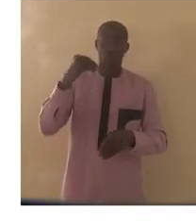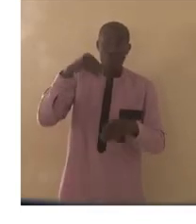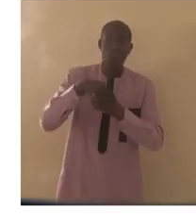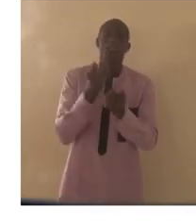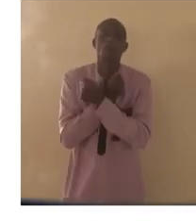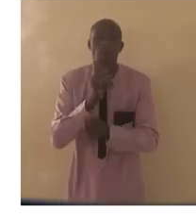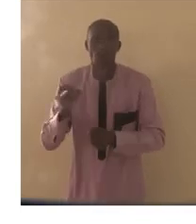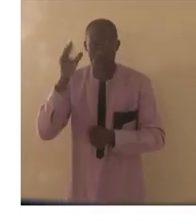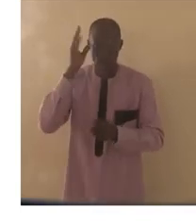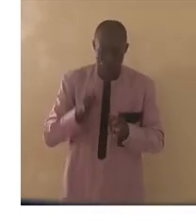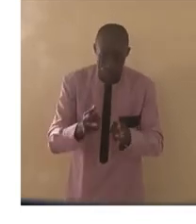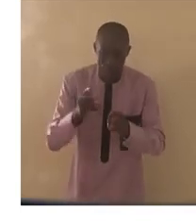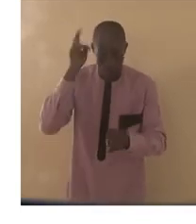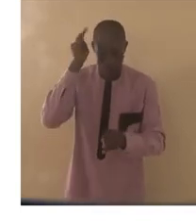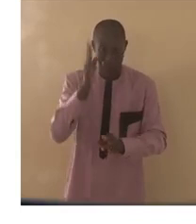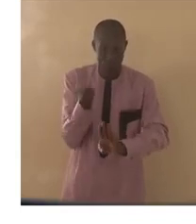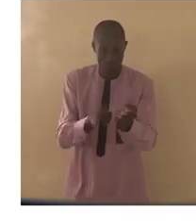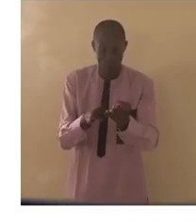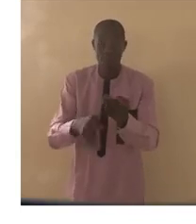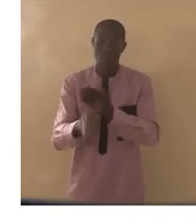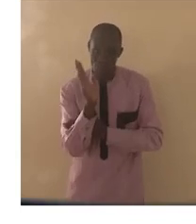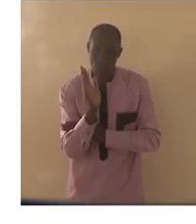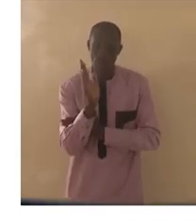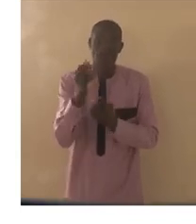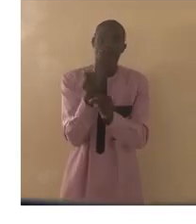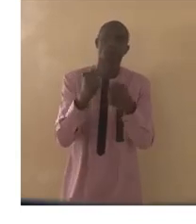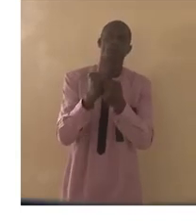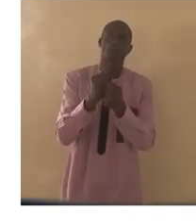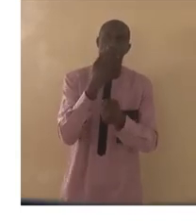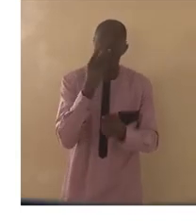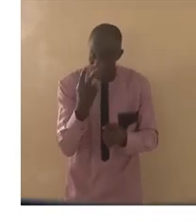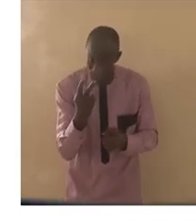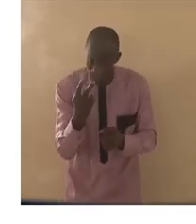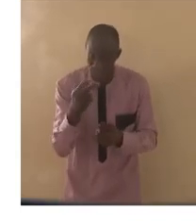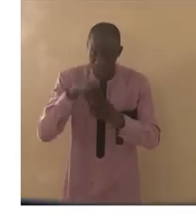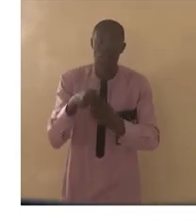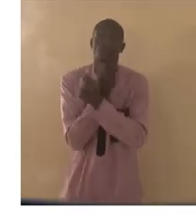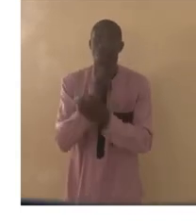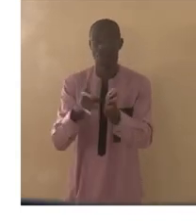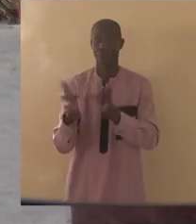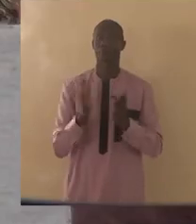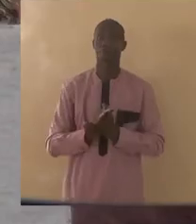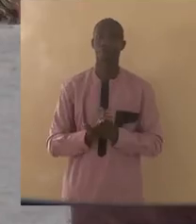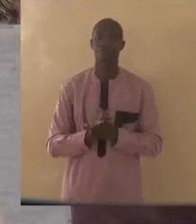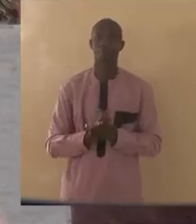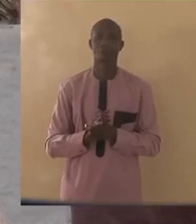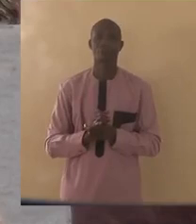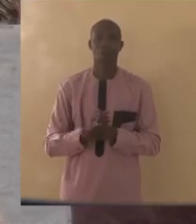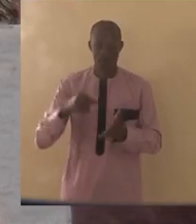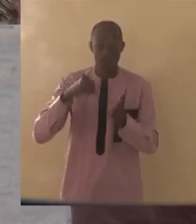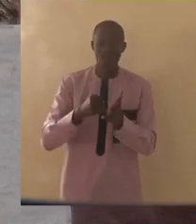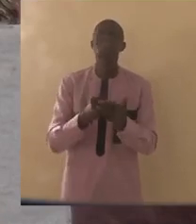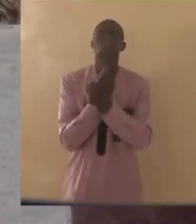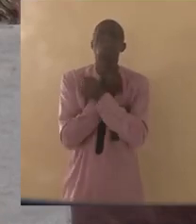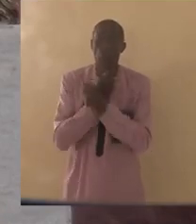in the loving way he will die. God has been made visible in the love of Jesus. Isn't it